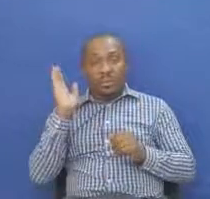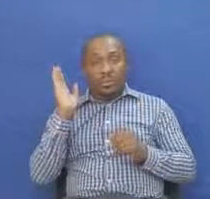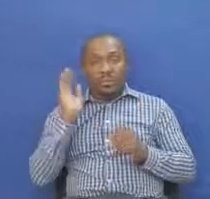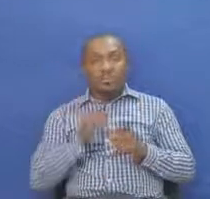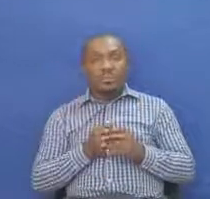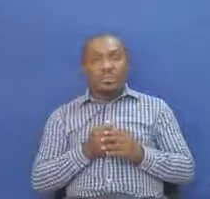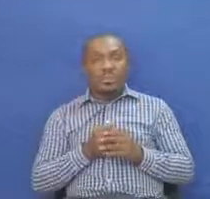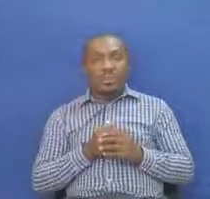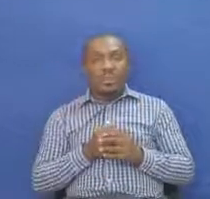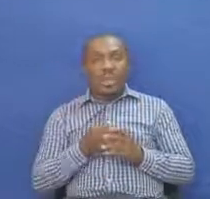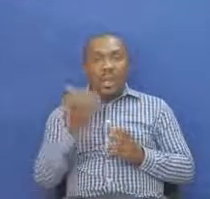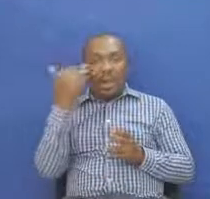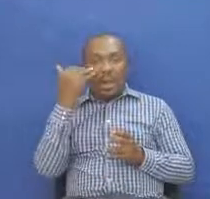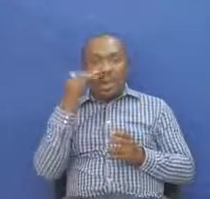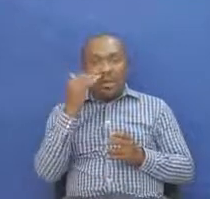red blood cells